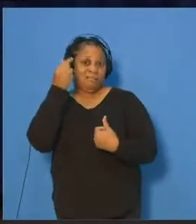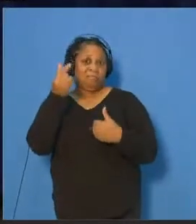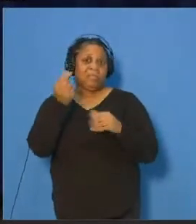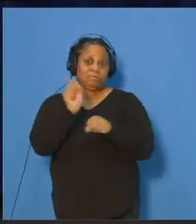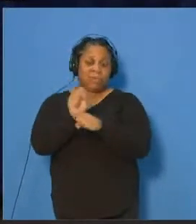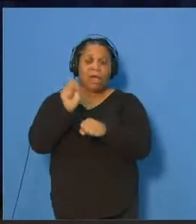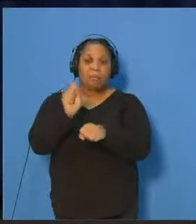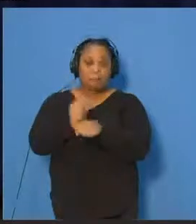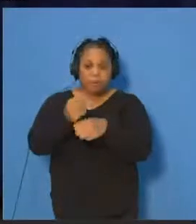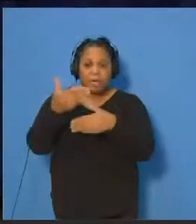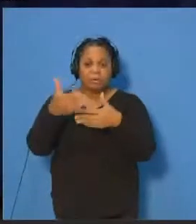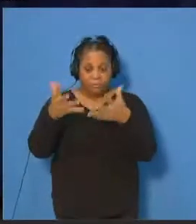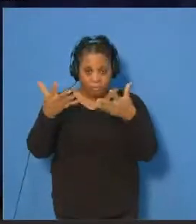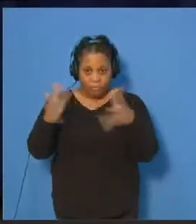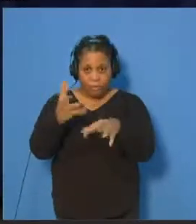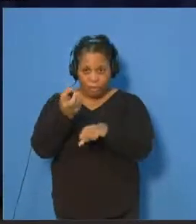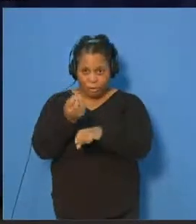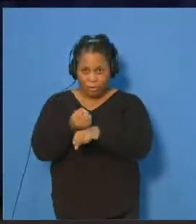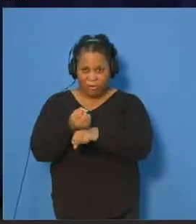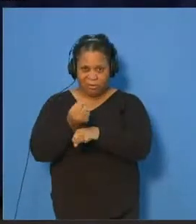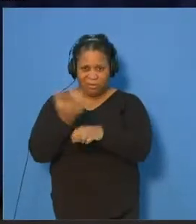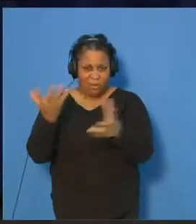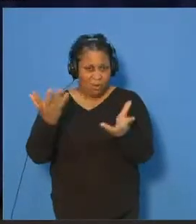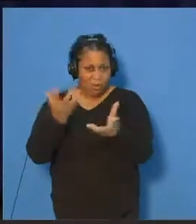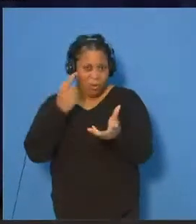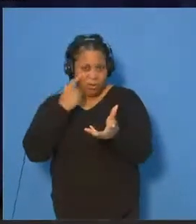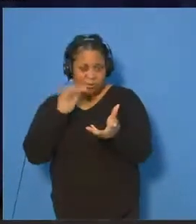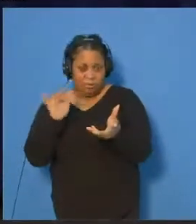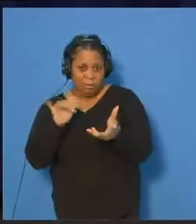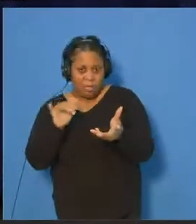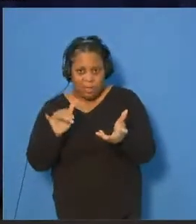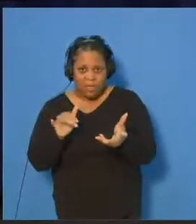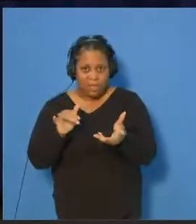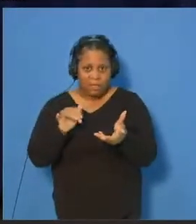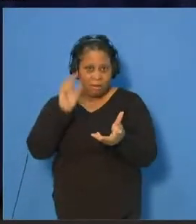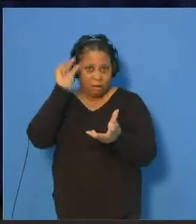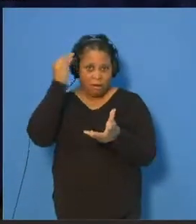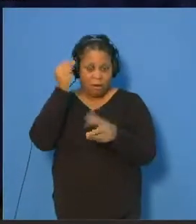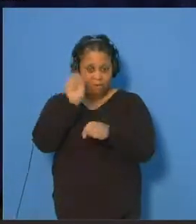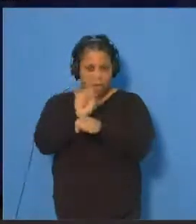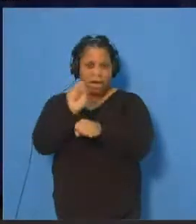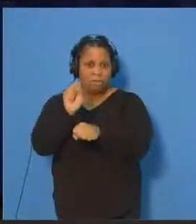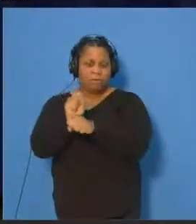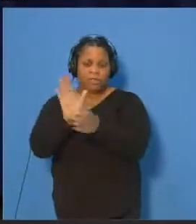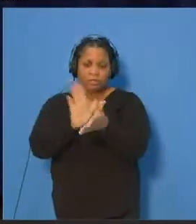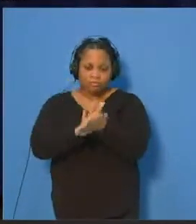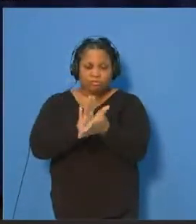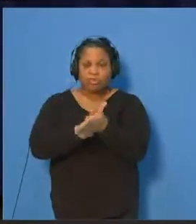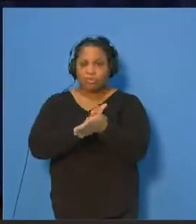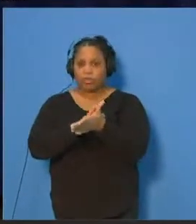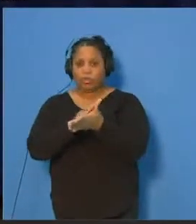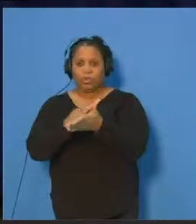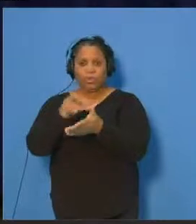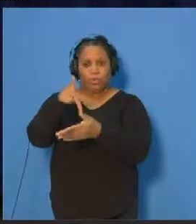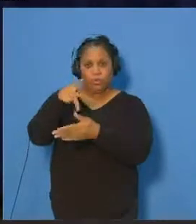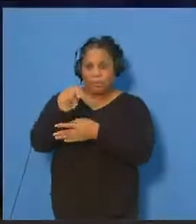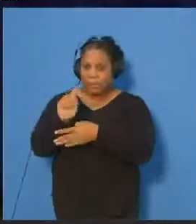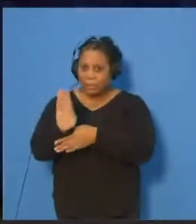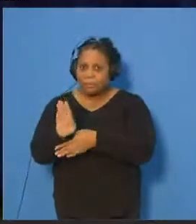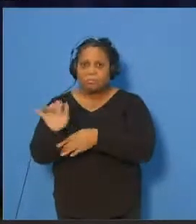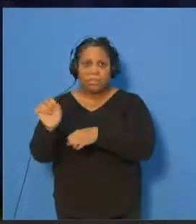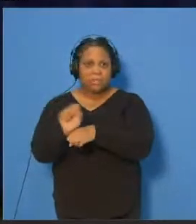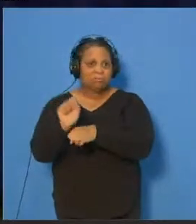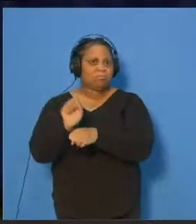operate after we come out of shelter in place. What are we looking in so far as the government operations, school operations, public transportation